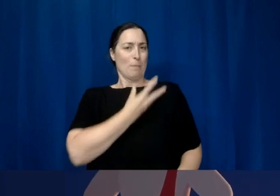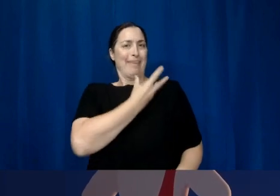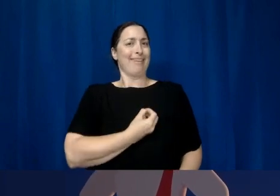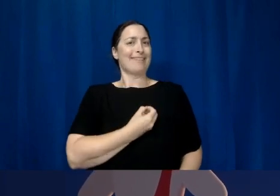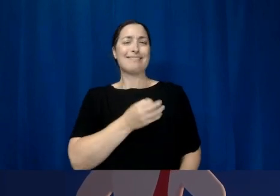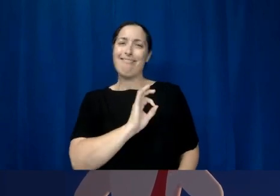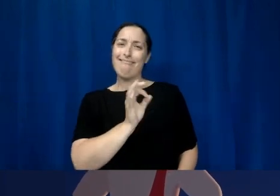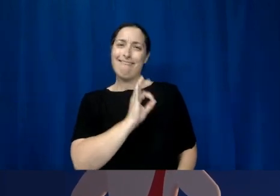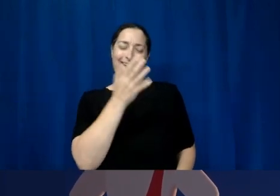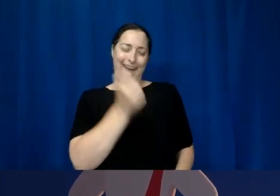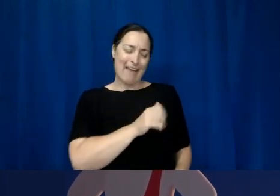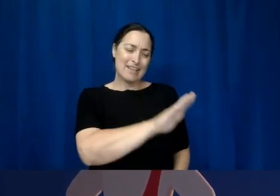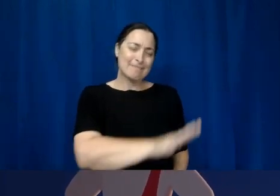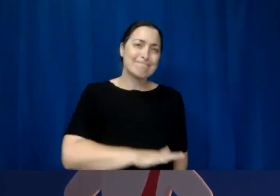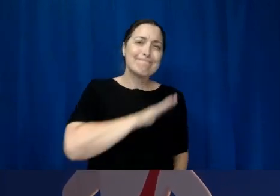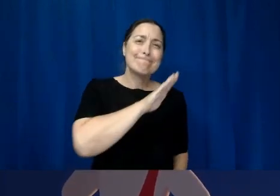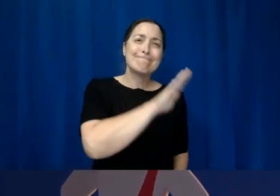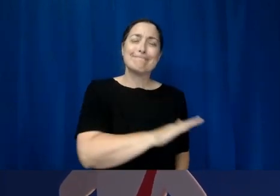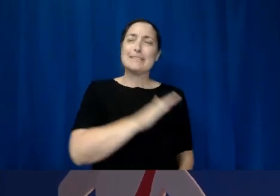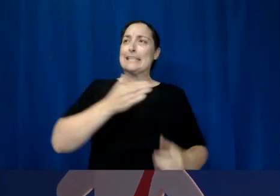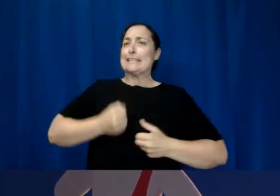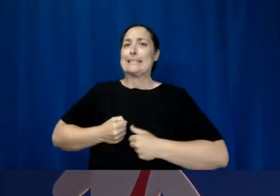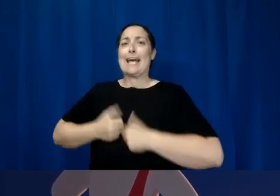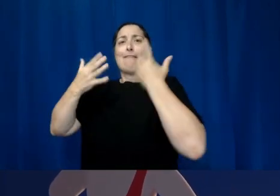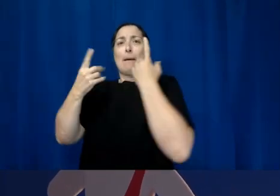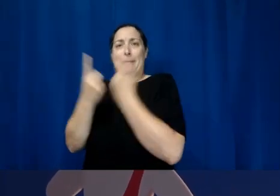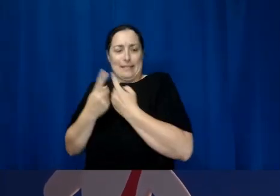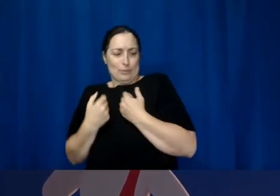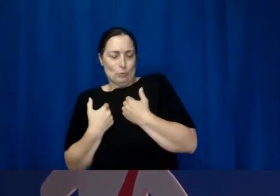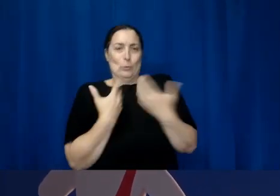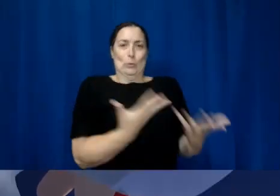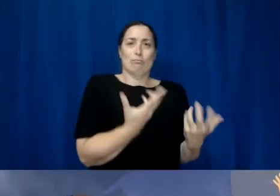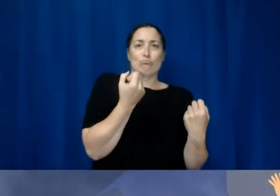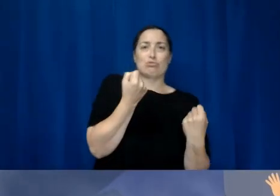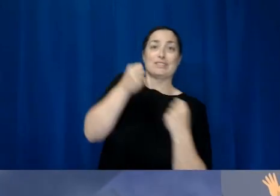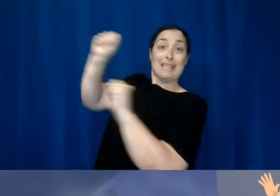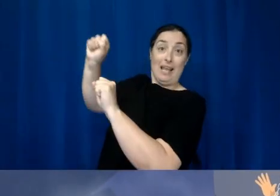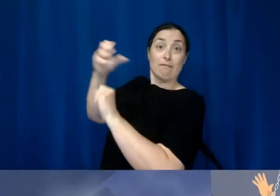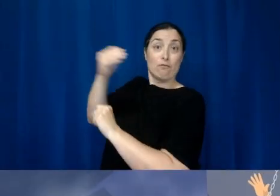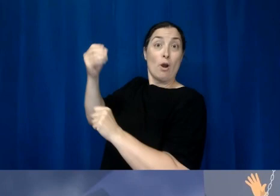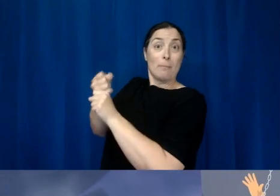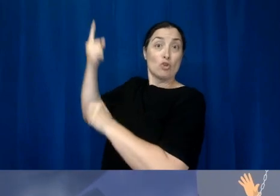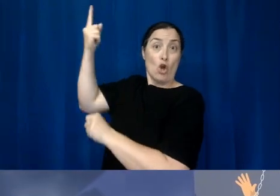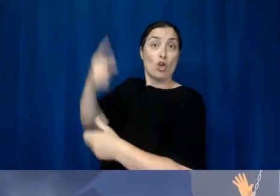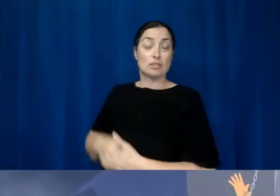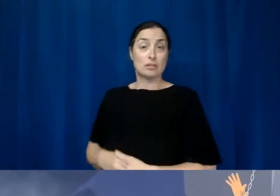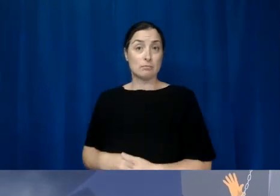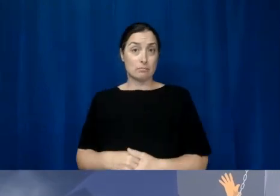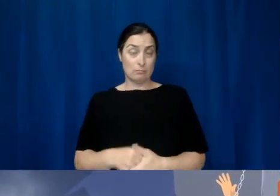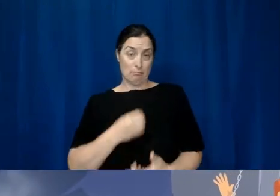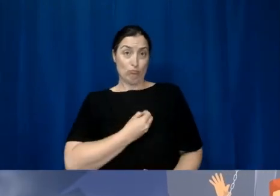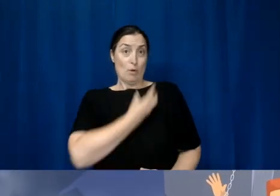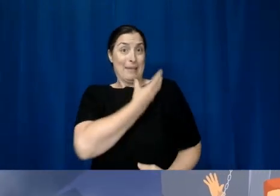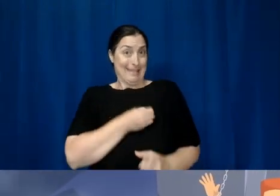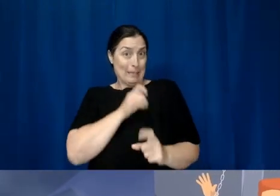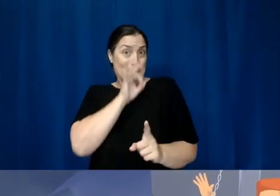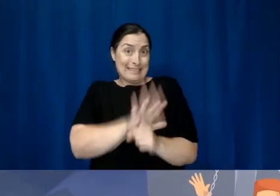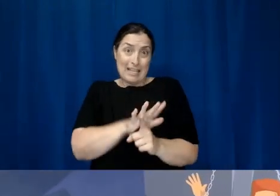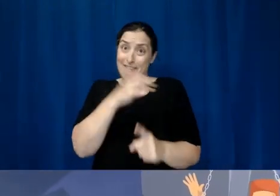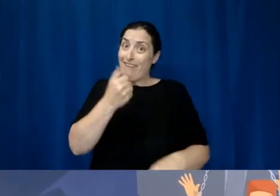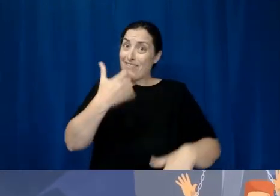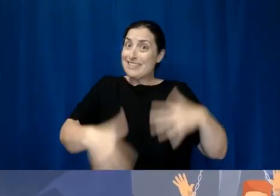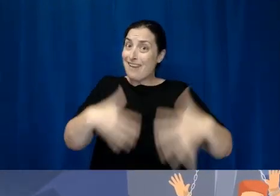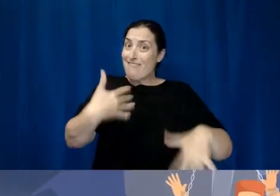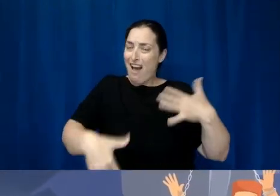made tremendous sacrifices to protect them from the wrath of the gods. Though Prometheus suffered for his allegiance to humans, his